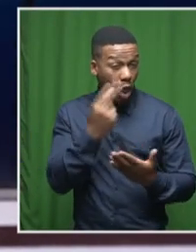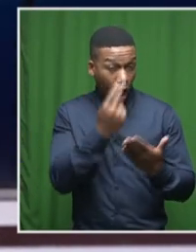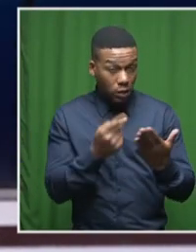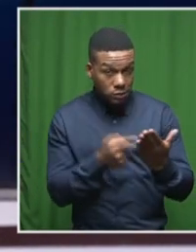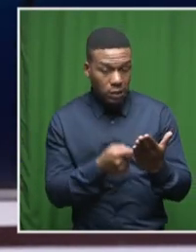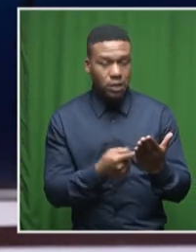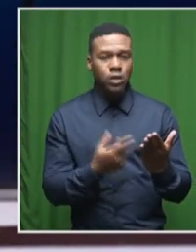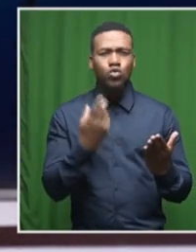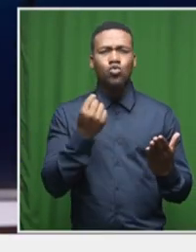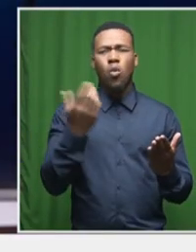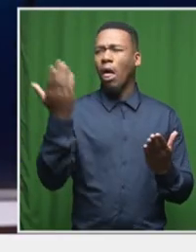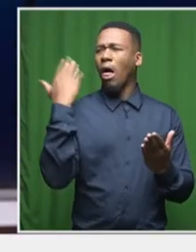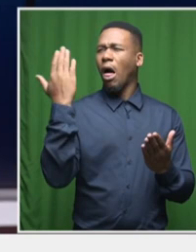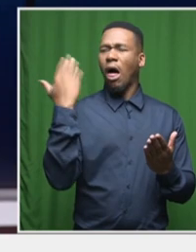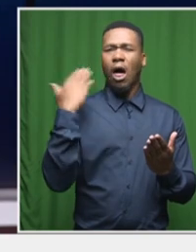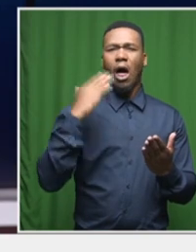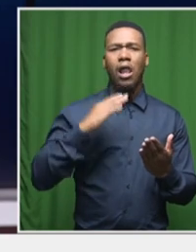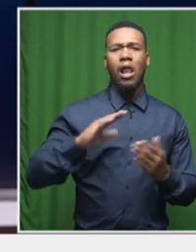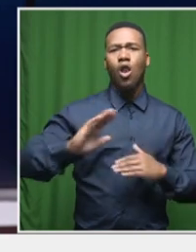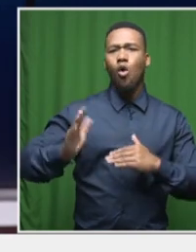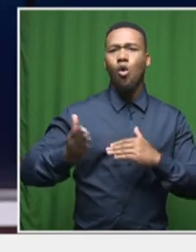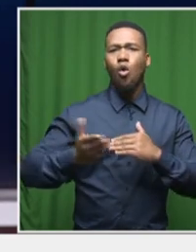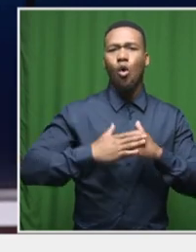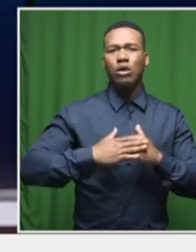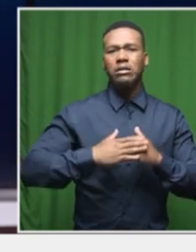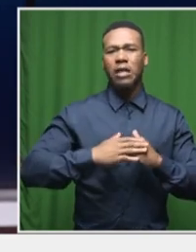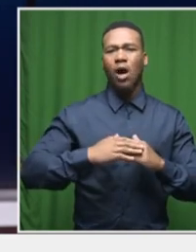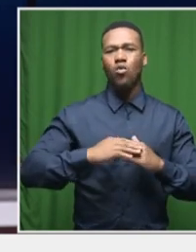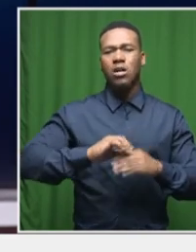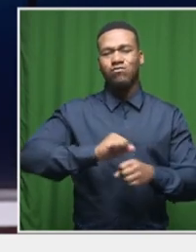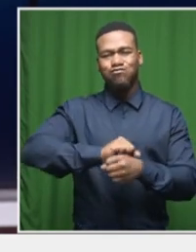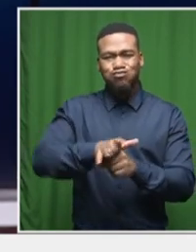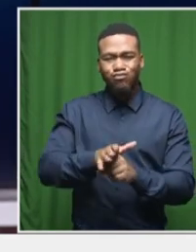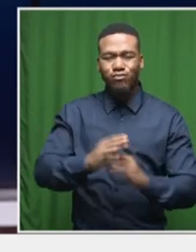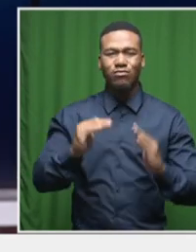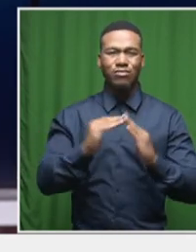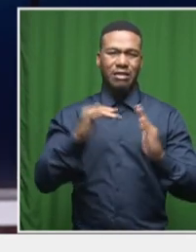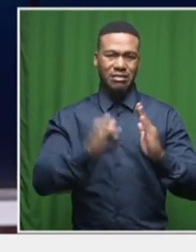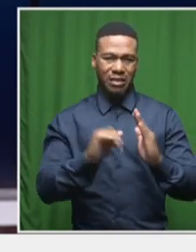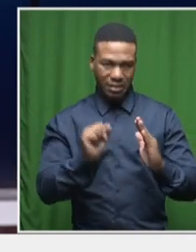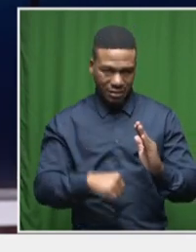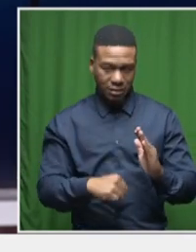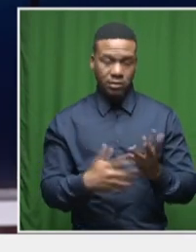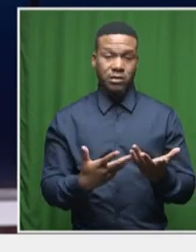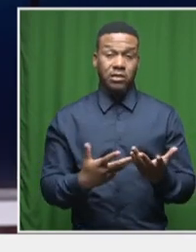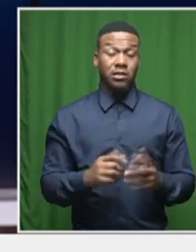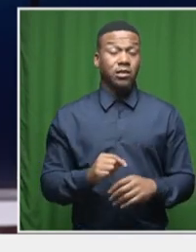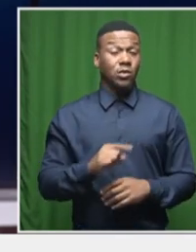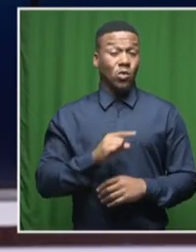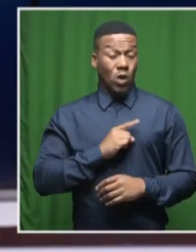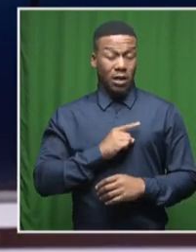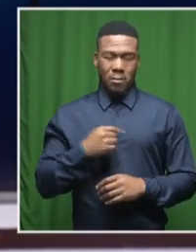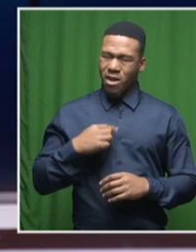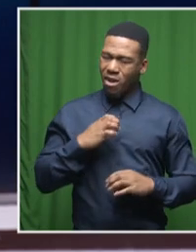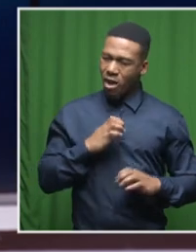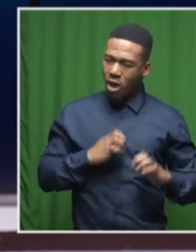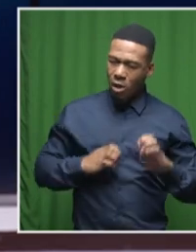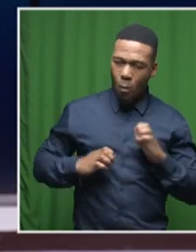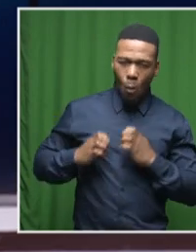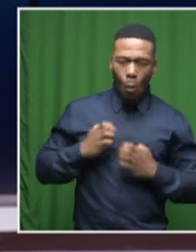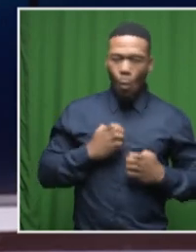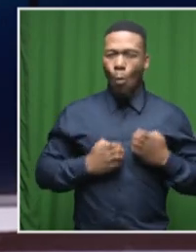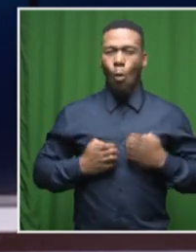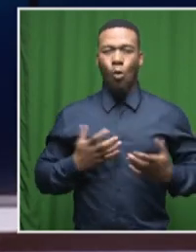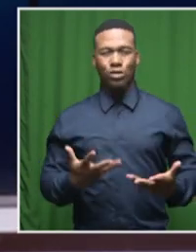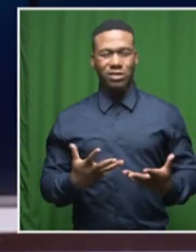it was, it took a lot of emotions and it took a lot of strength to execute actually the project that I